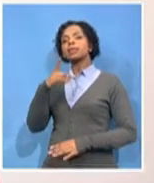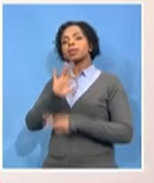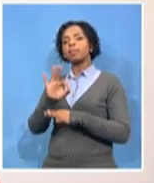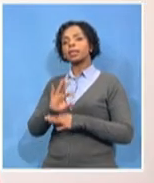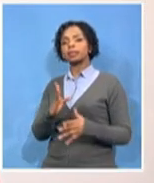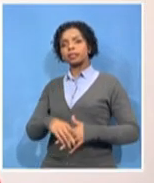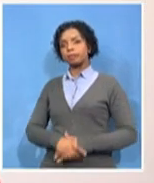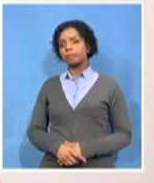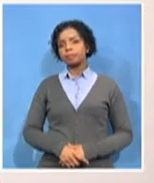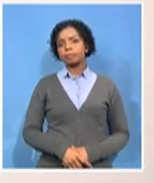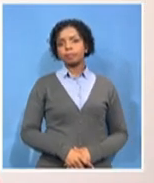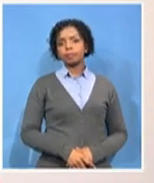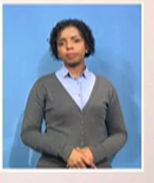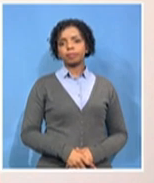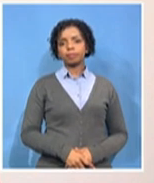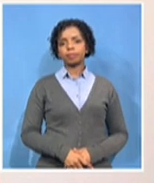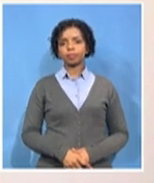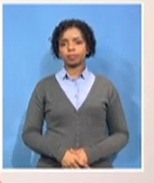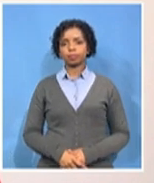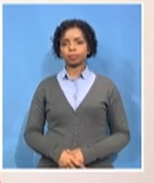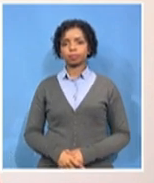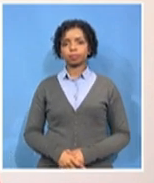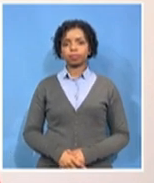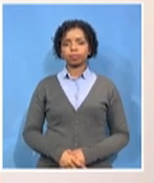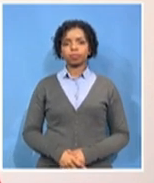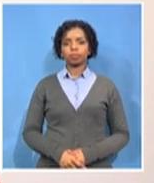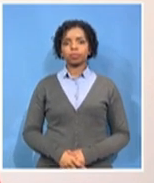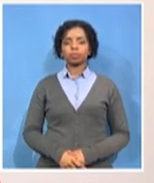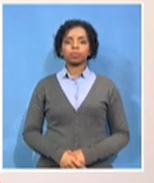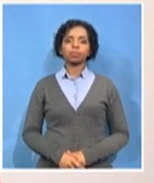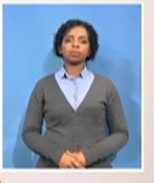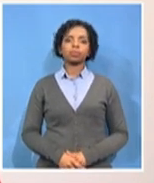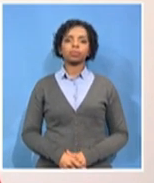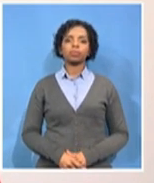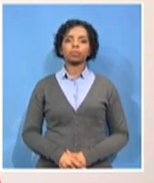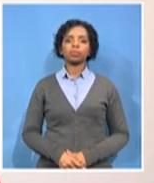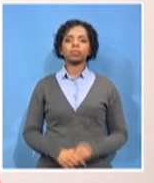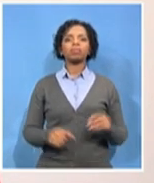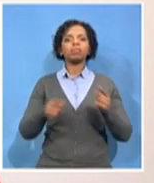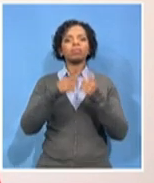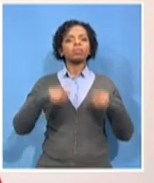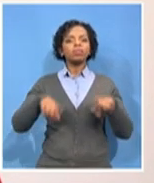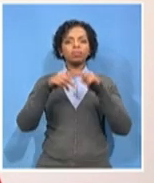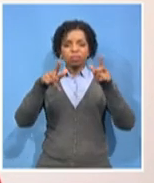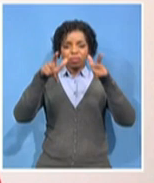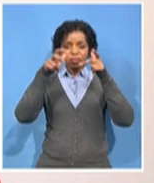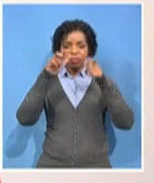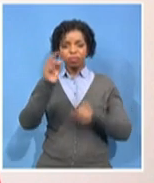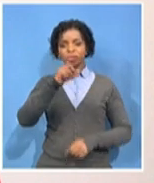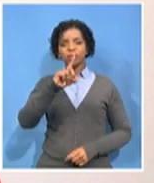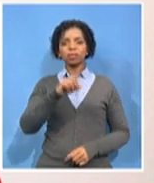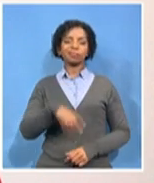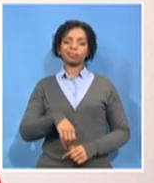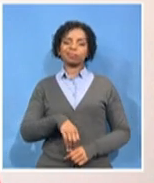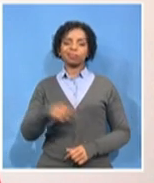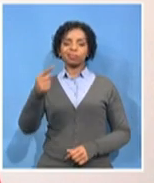Well, we view the move by the Democratic Alliance as a pathetic attempt of worming their way back into the hearts of racists. So